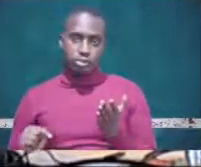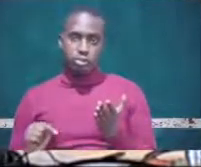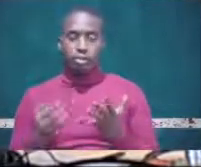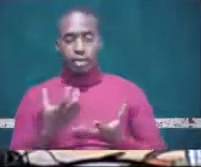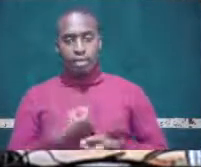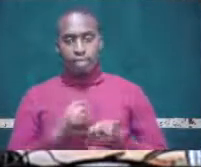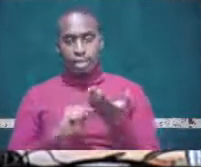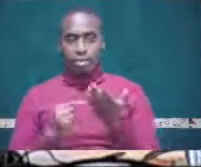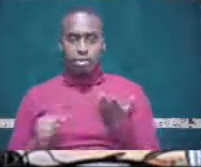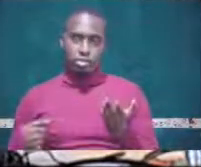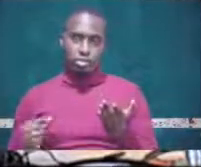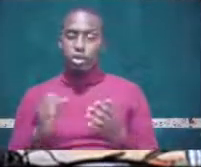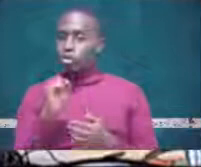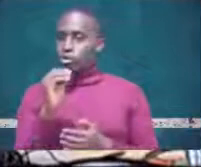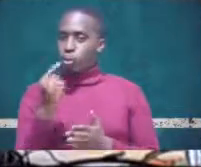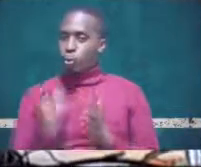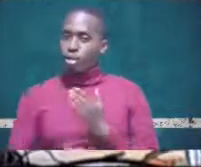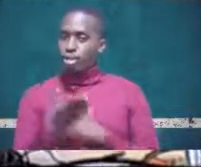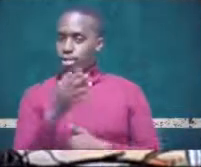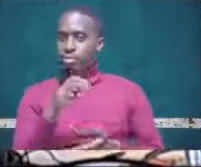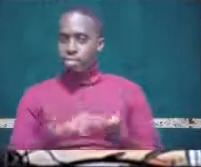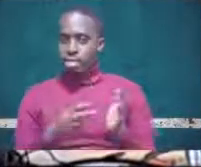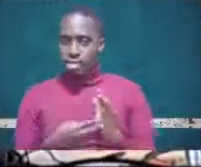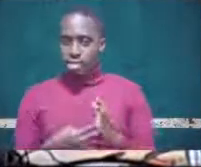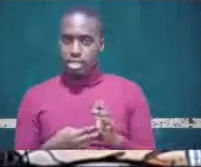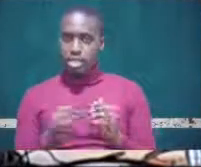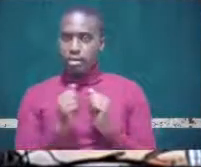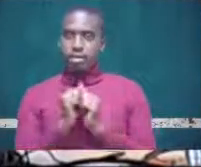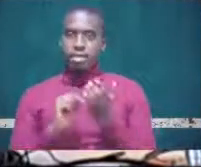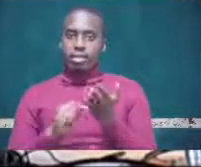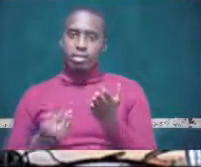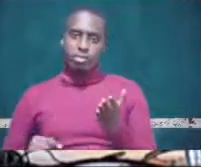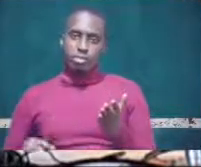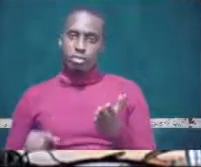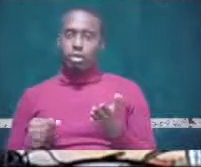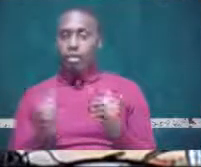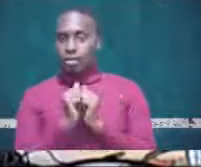have technological. So what does this one mean with technological?